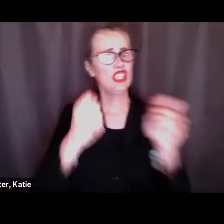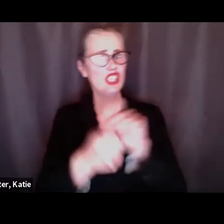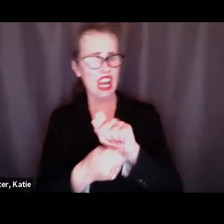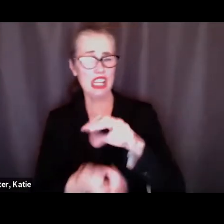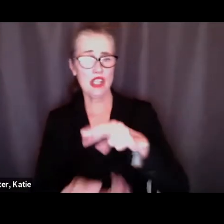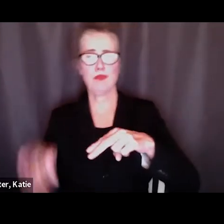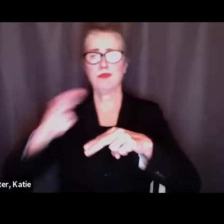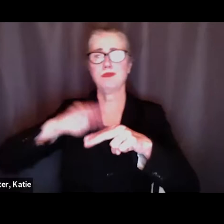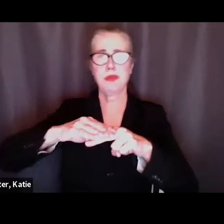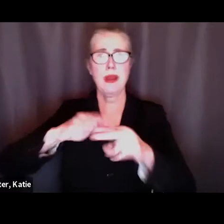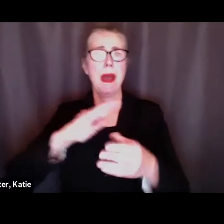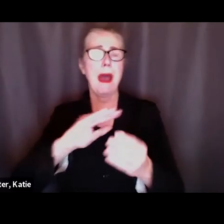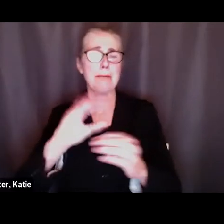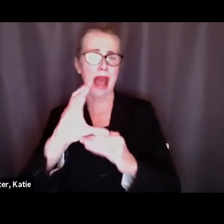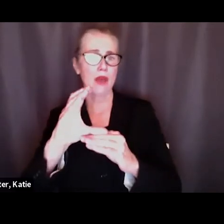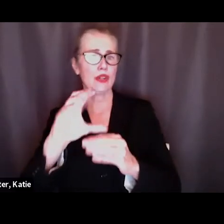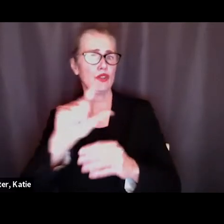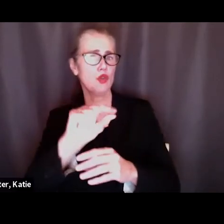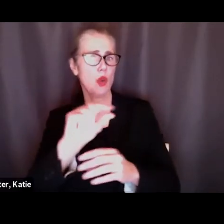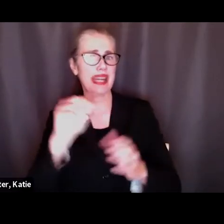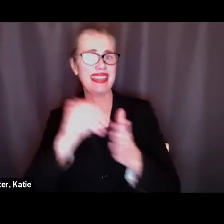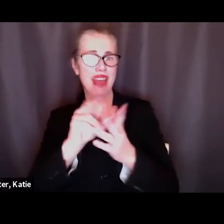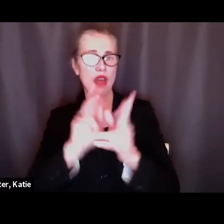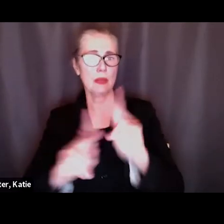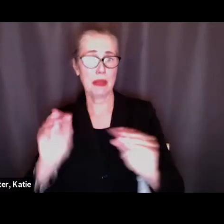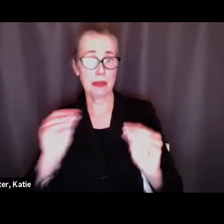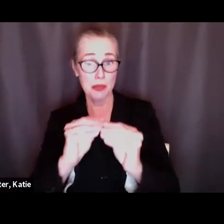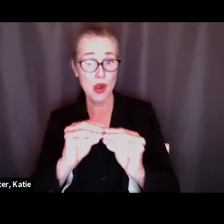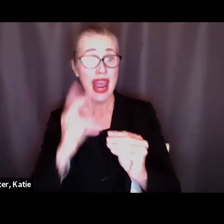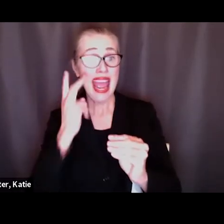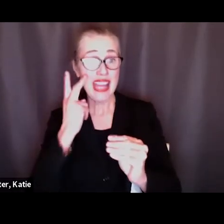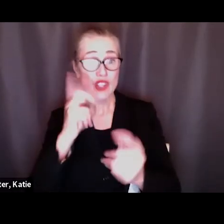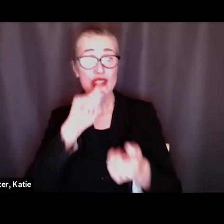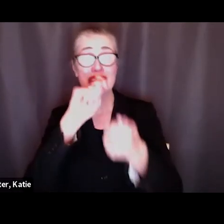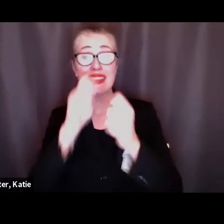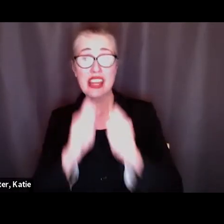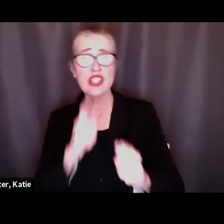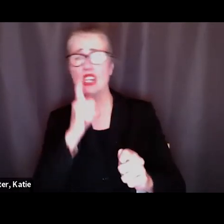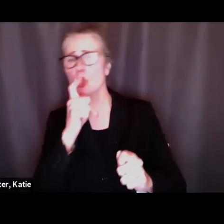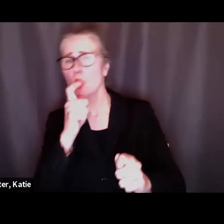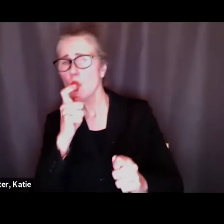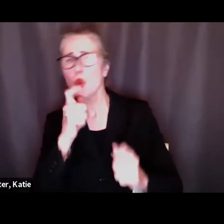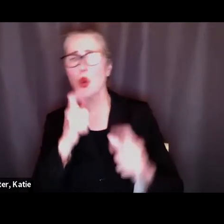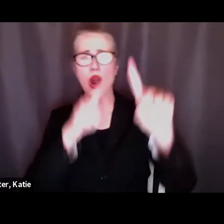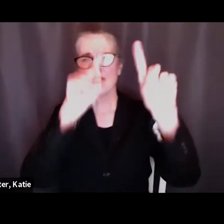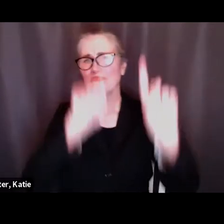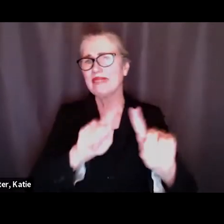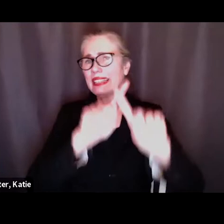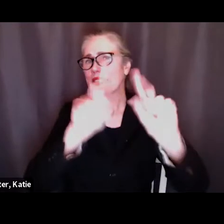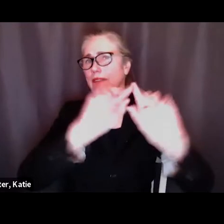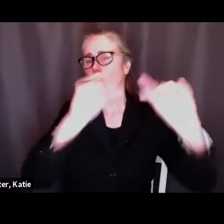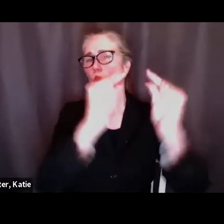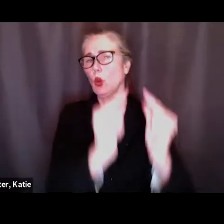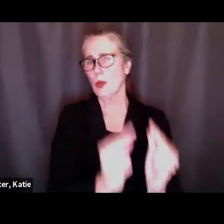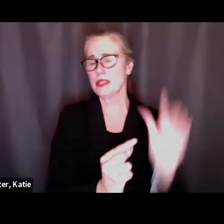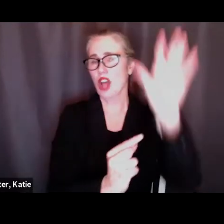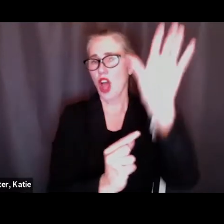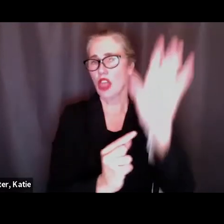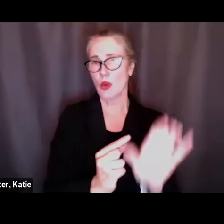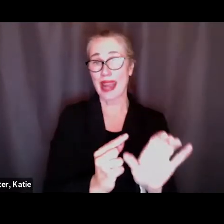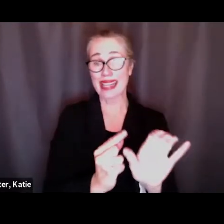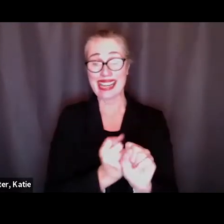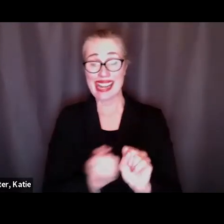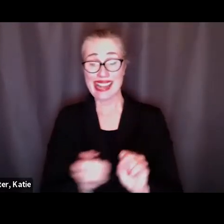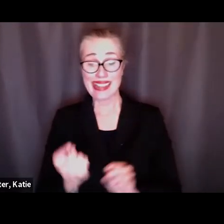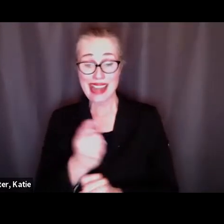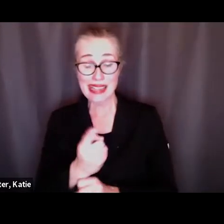and then you can see how your population demographic has changed on the right um in the future next time the census data comes out